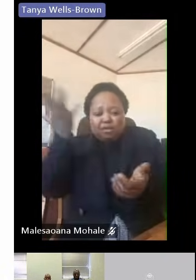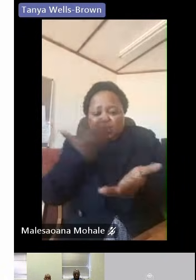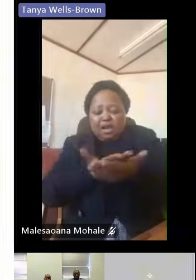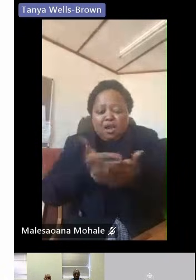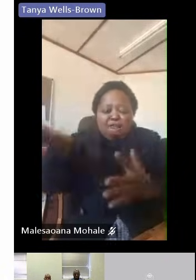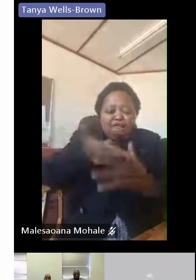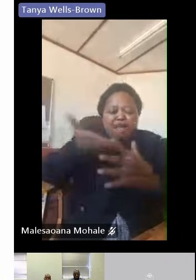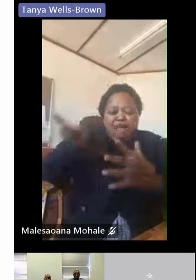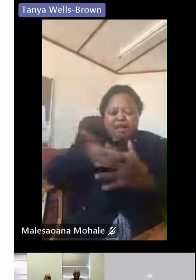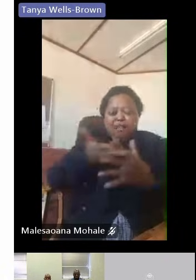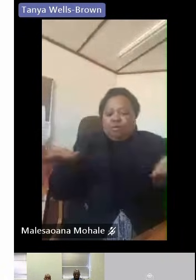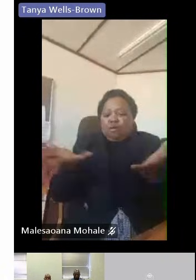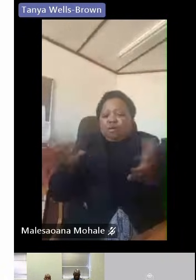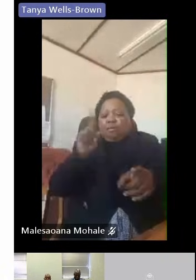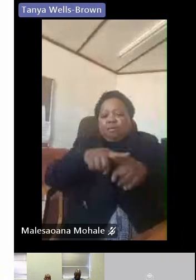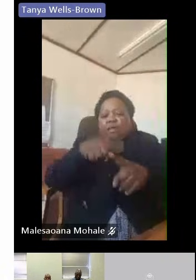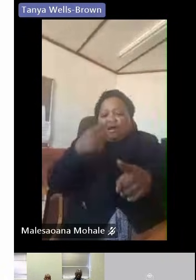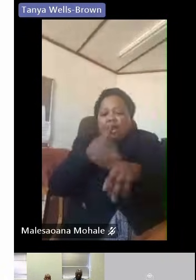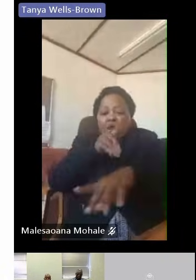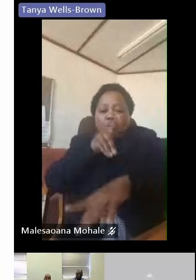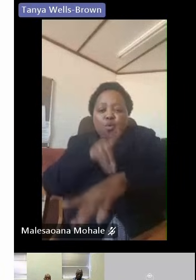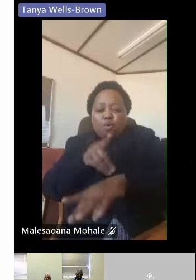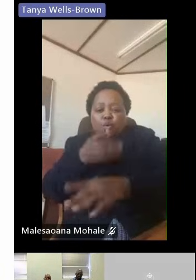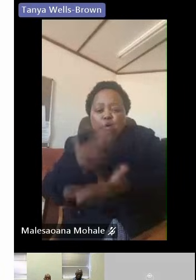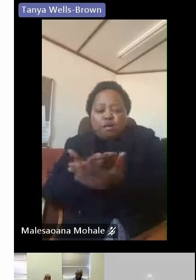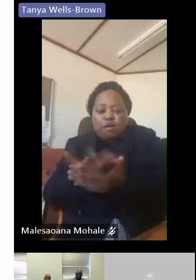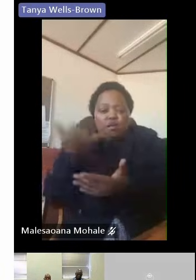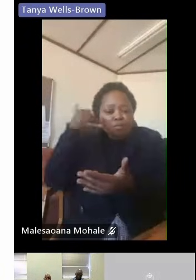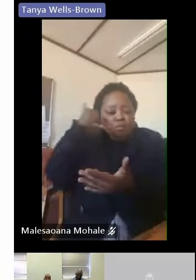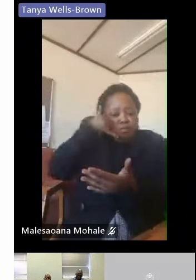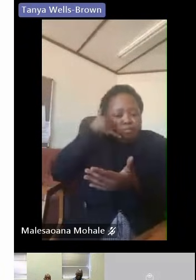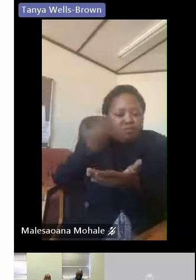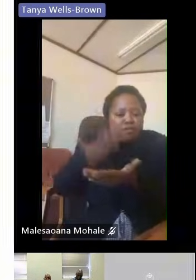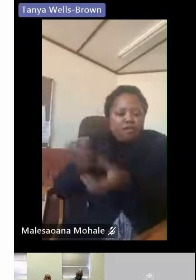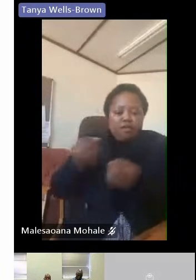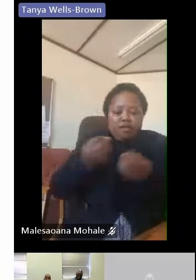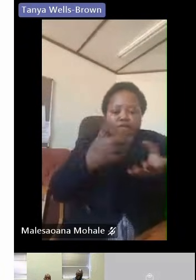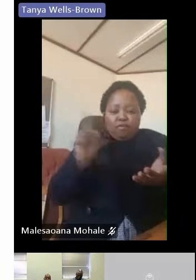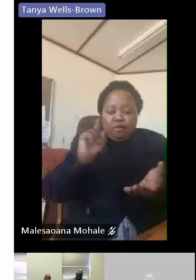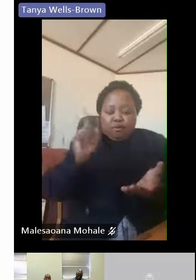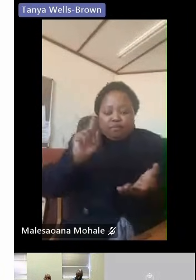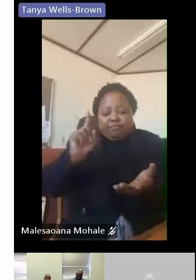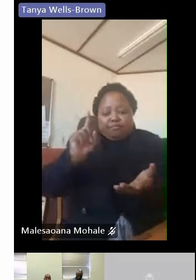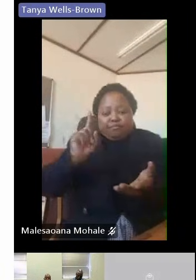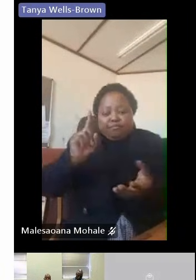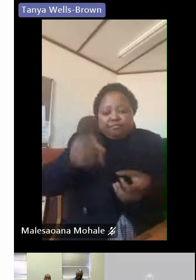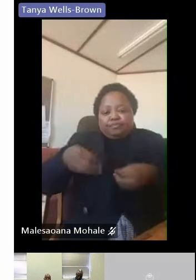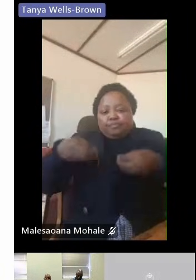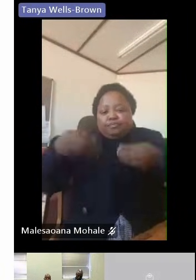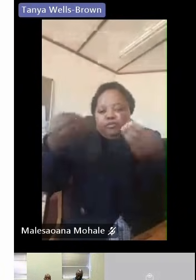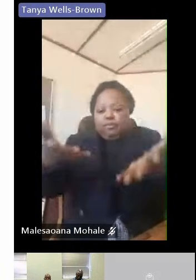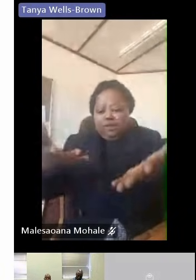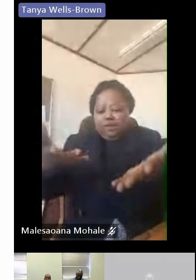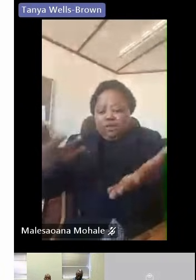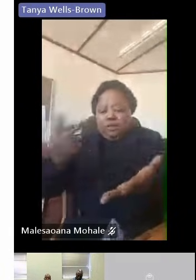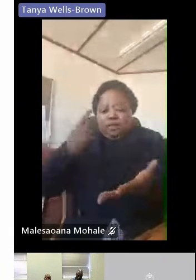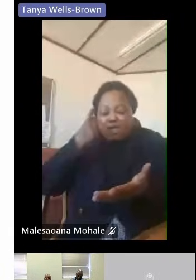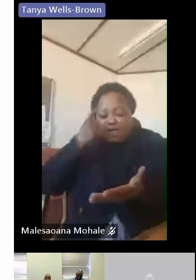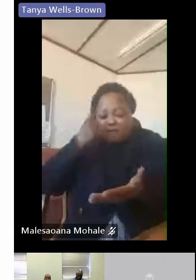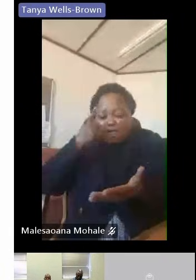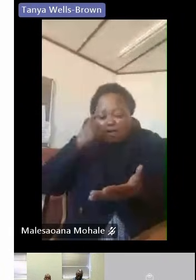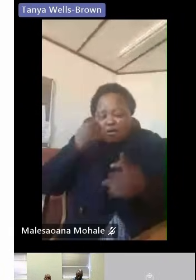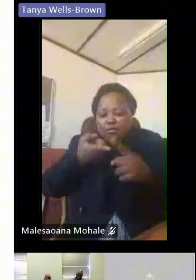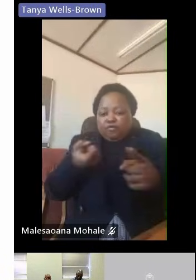if a doctor was called to provide evidence in a case, and this could often be several years later, they were